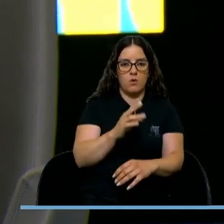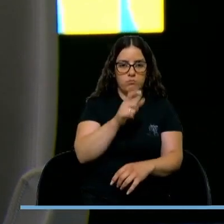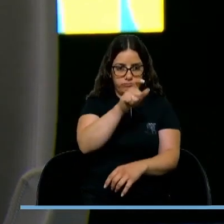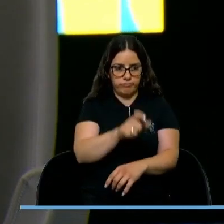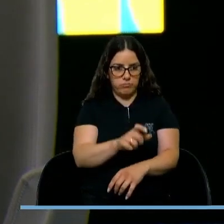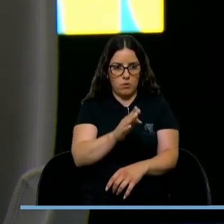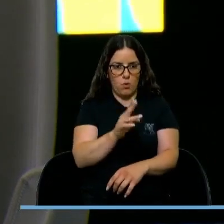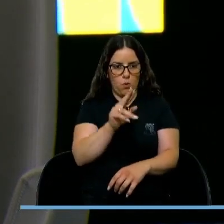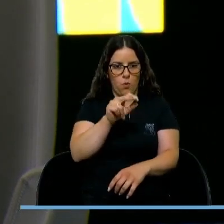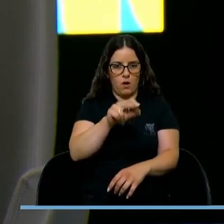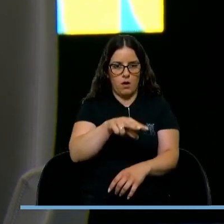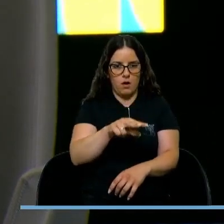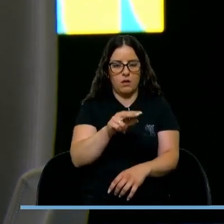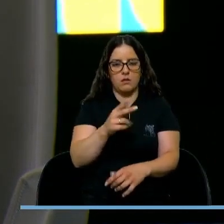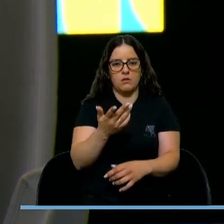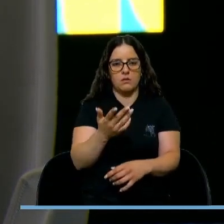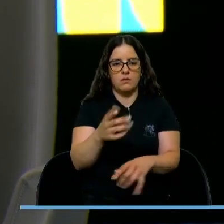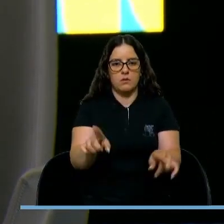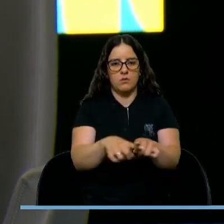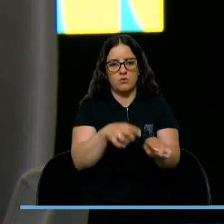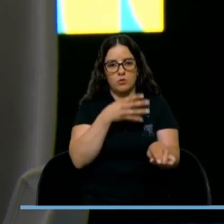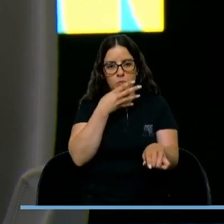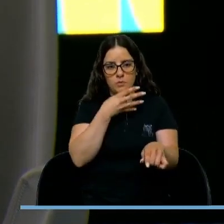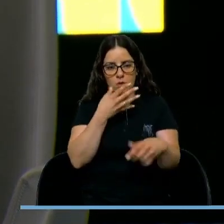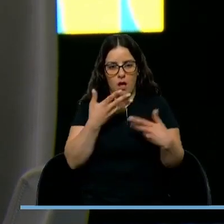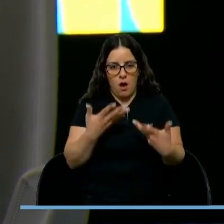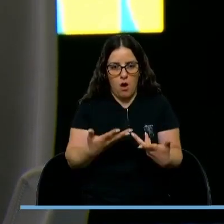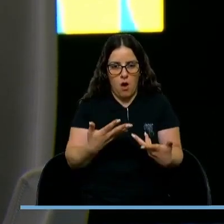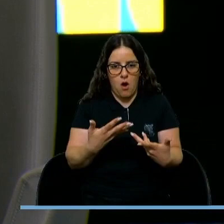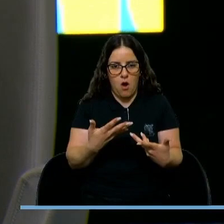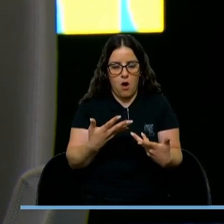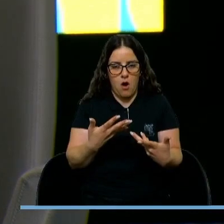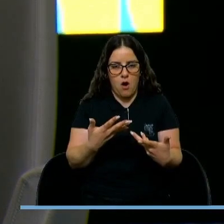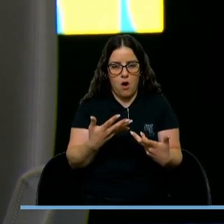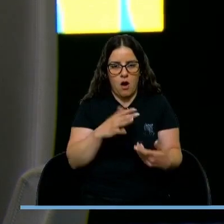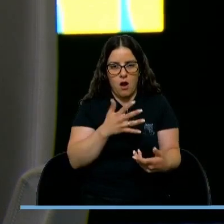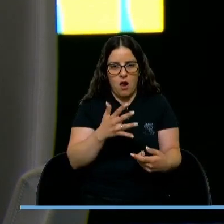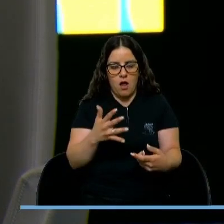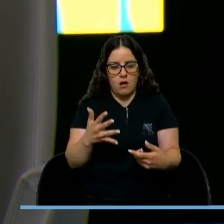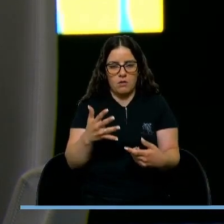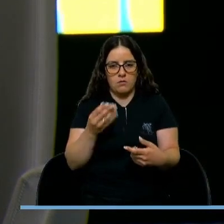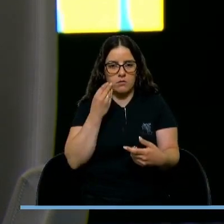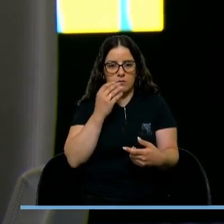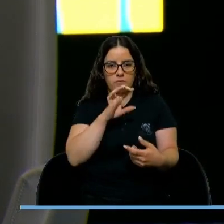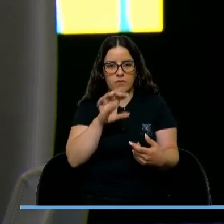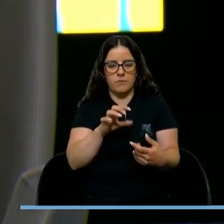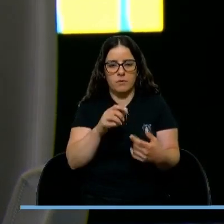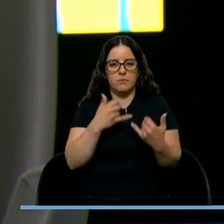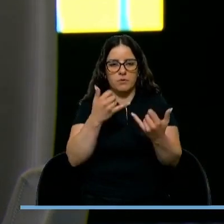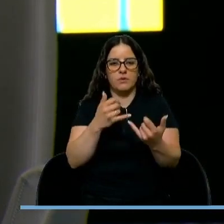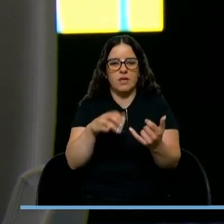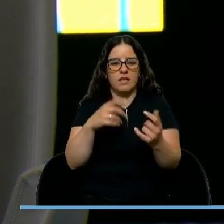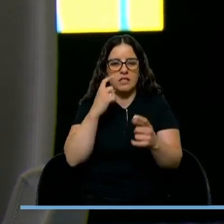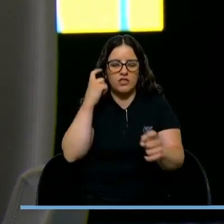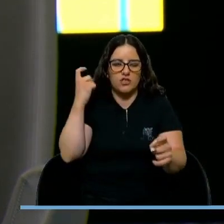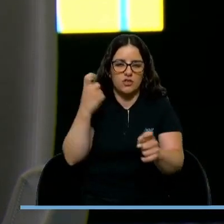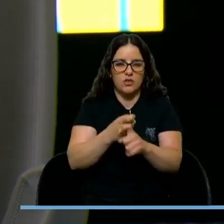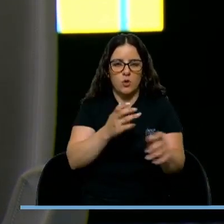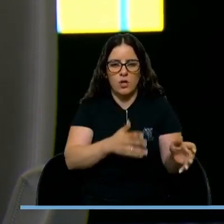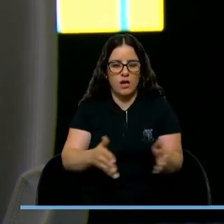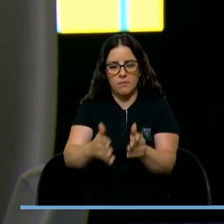mentioned, traced the map where we stand and how demanding this path will